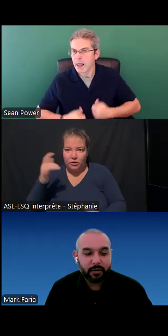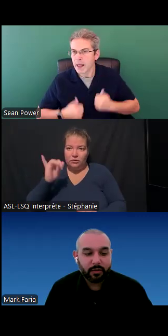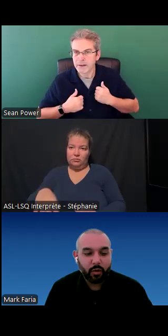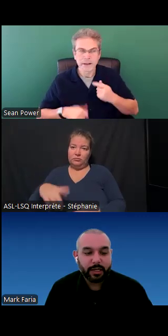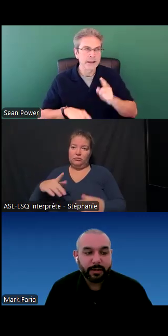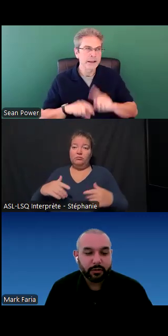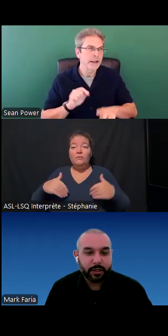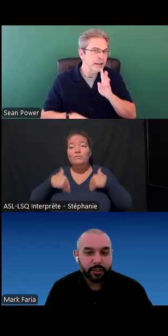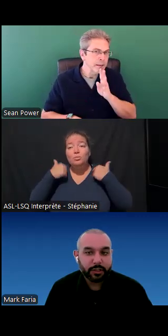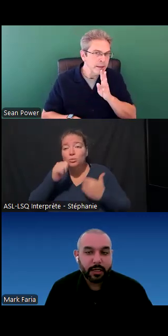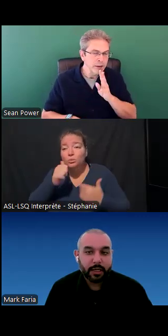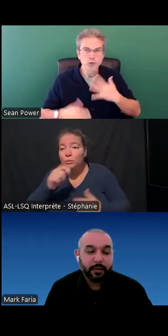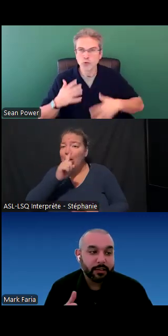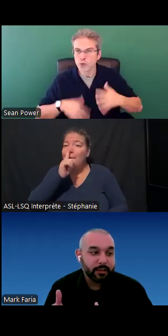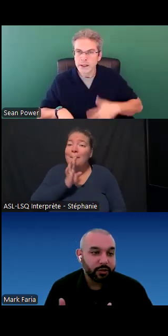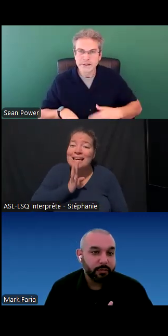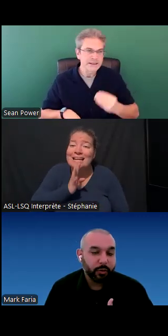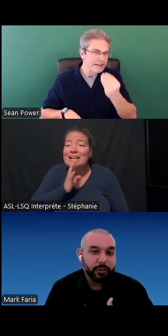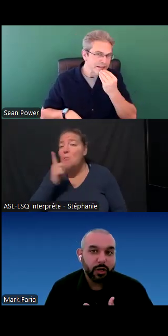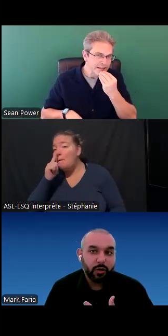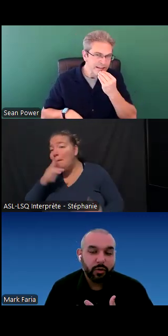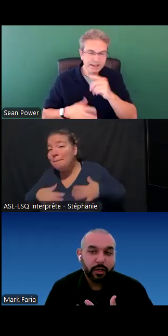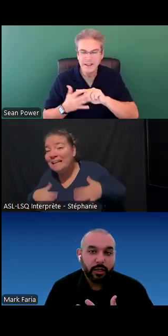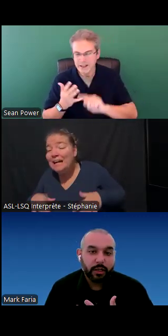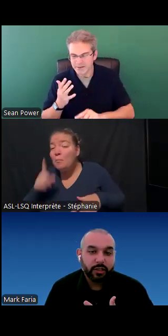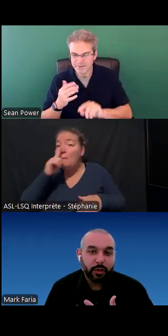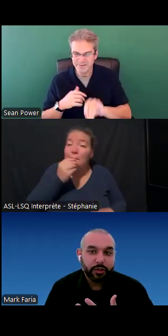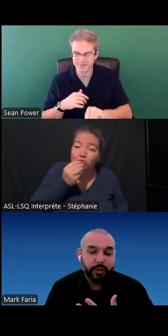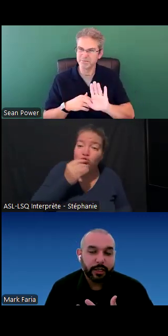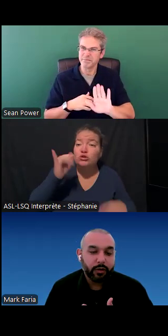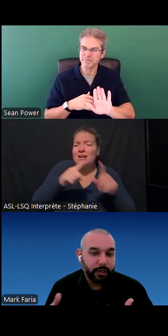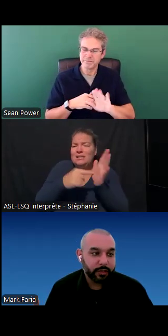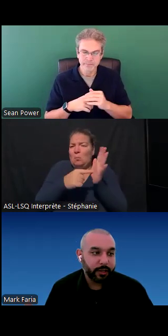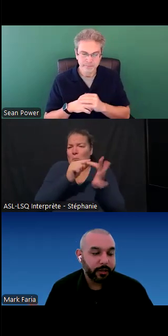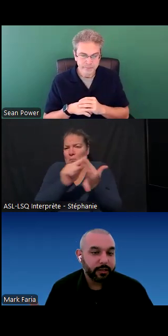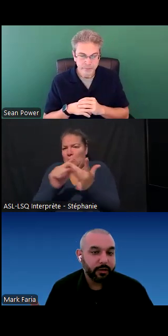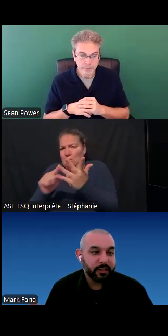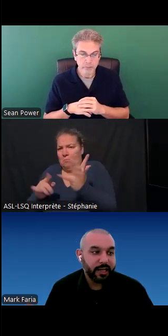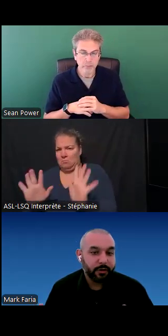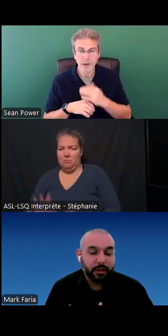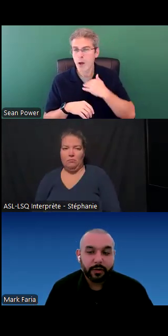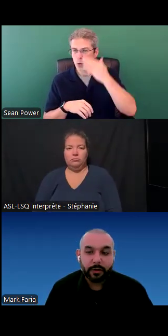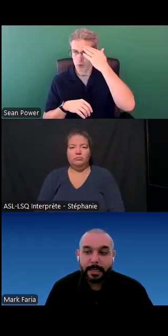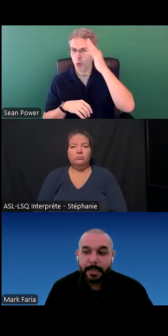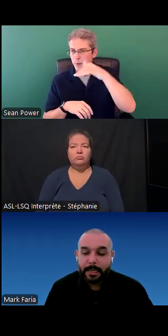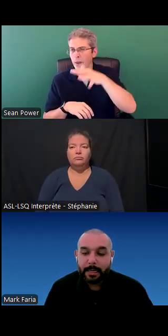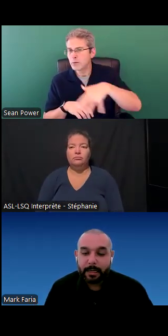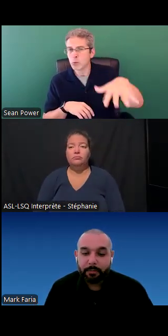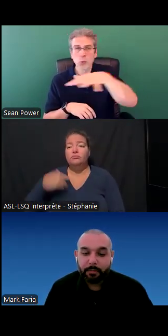dressing, walking, mental functions. This is also important to know as well too. Like I know the entire audience here is deaf and hard of